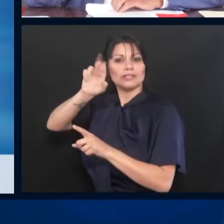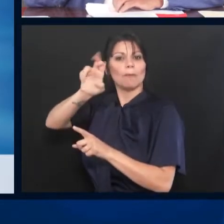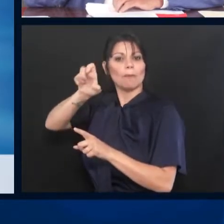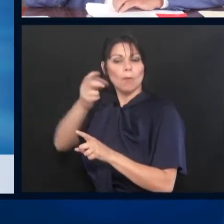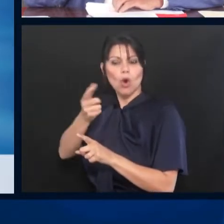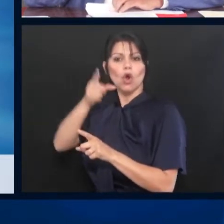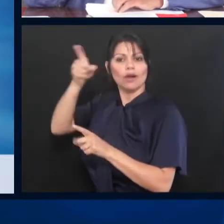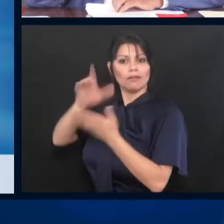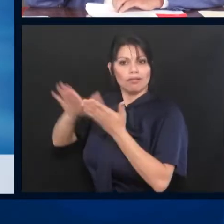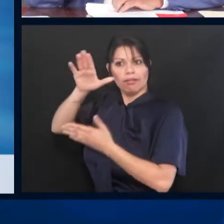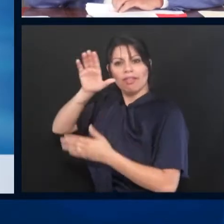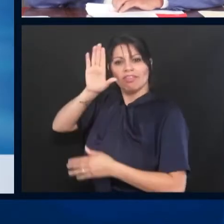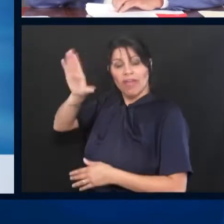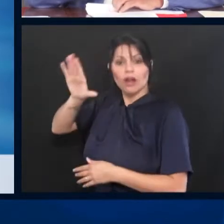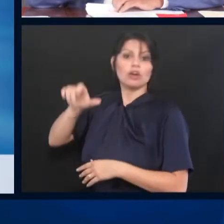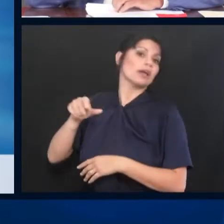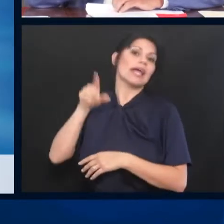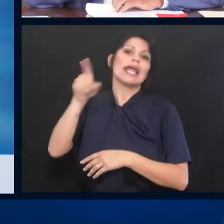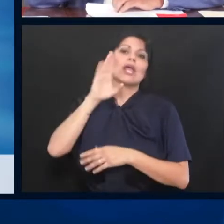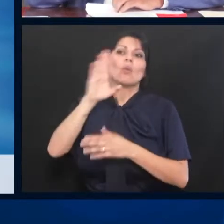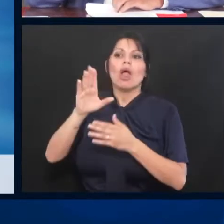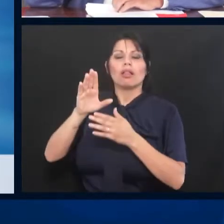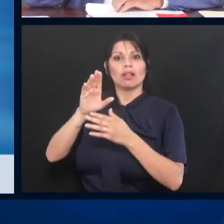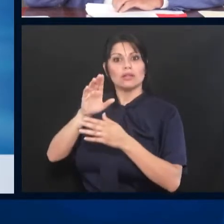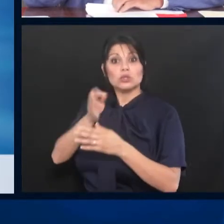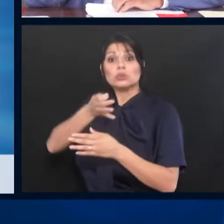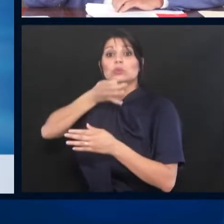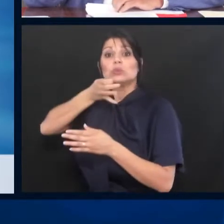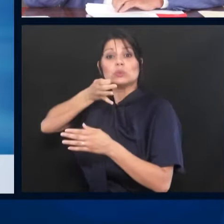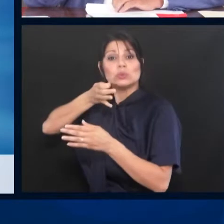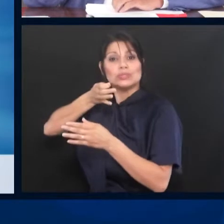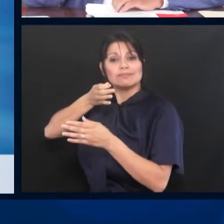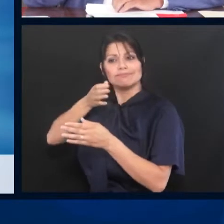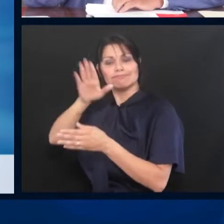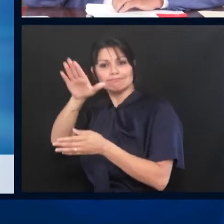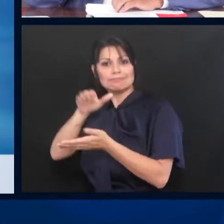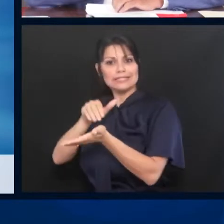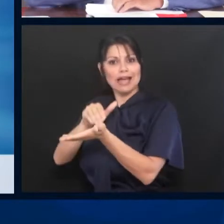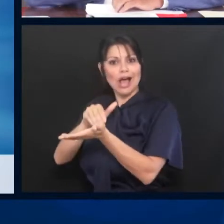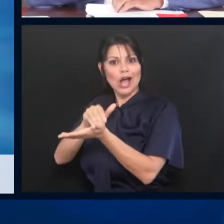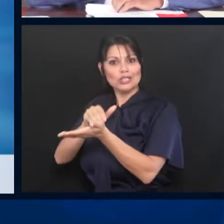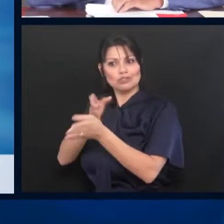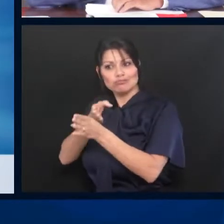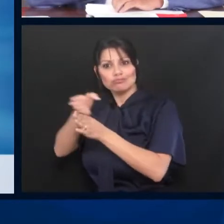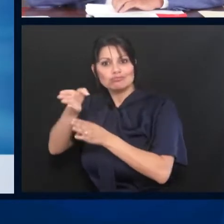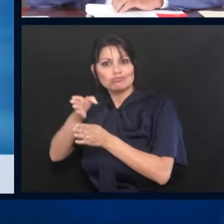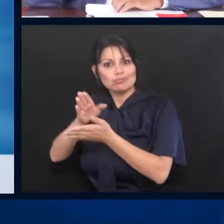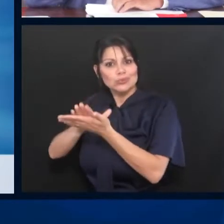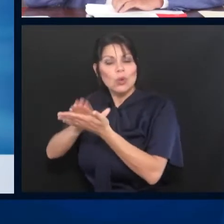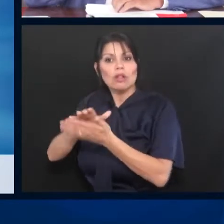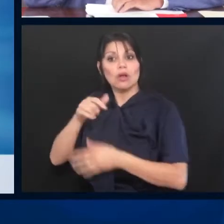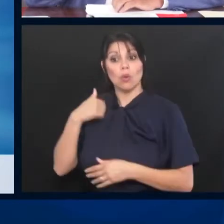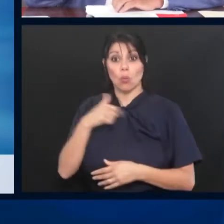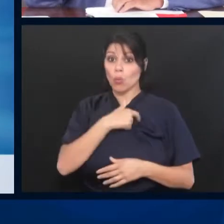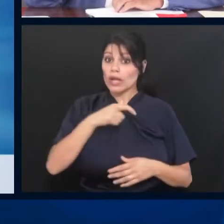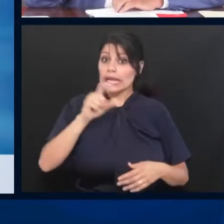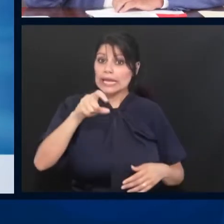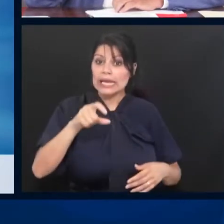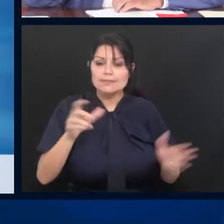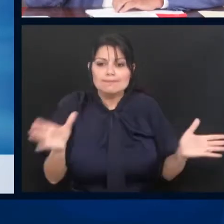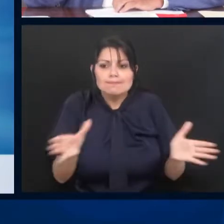that is on his way to becoming a doctor. We've got to get our young people vaccinated. And so